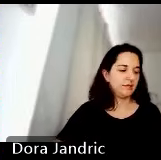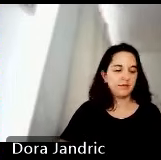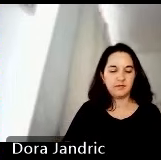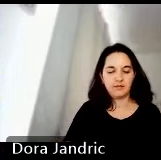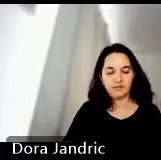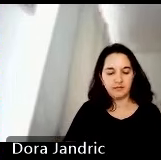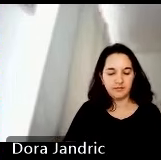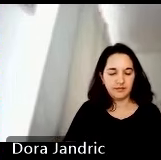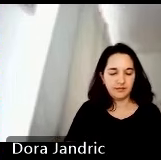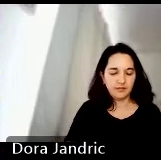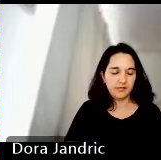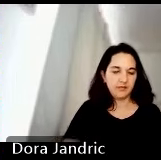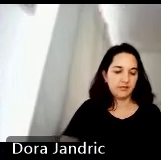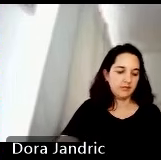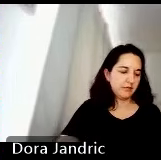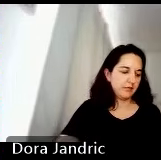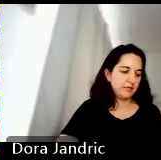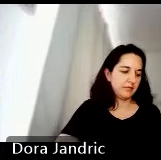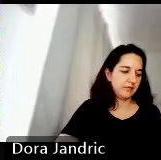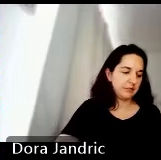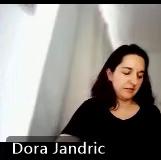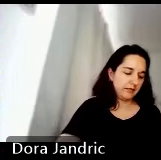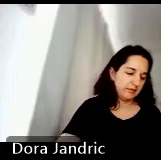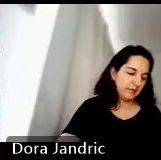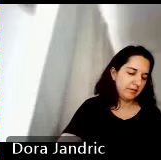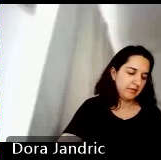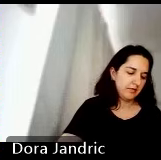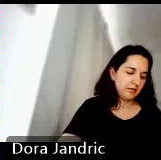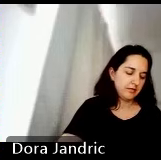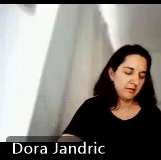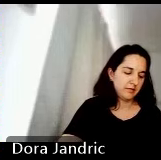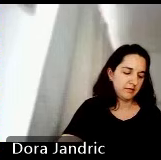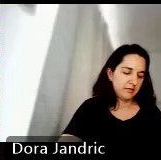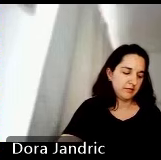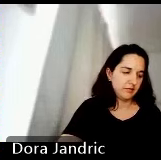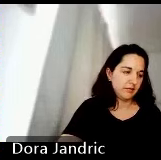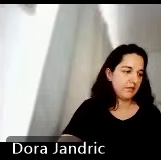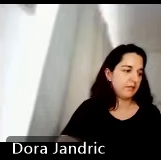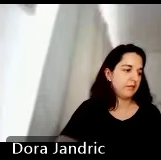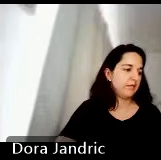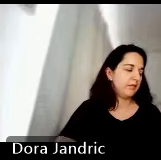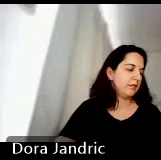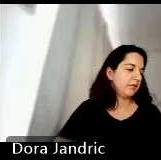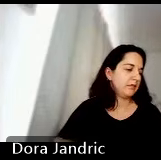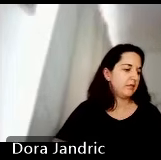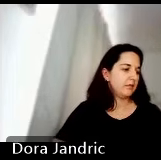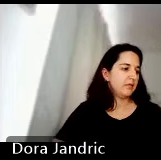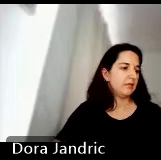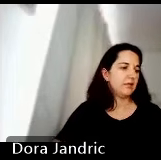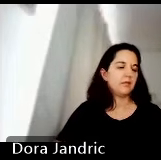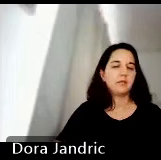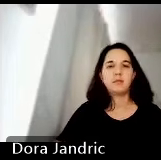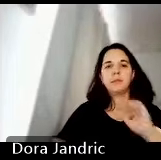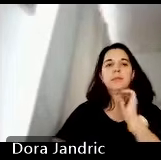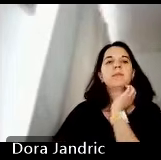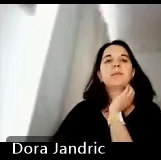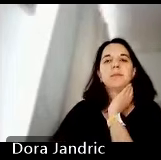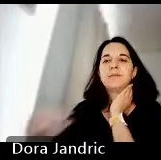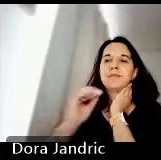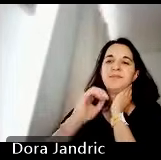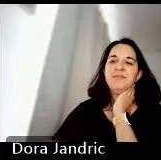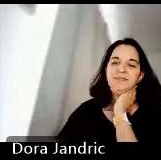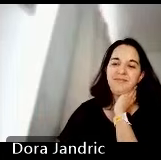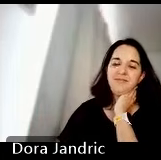opportunity to come along and share with you some insights from my work and my research around this topic. So I want you to get excited.